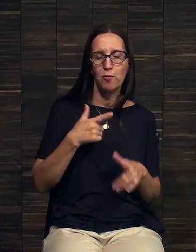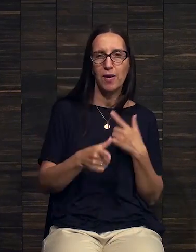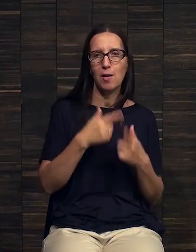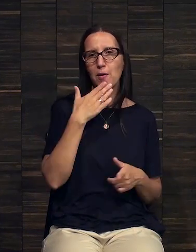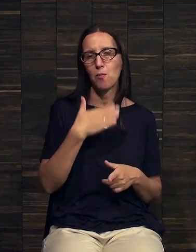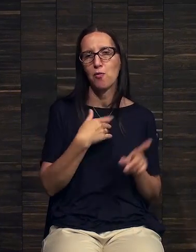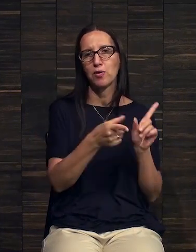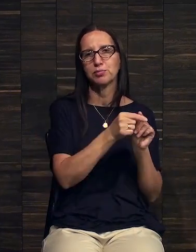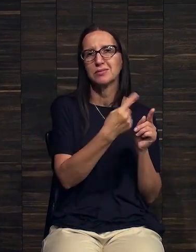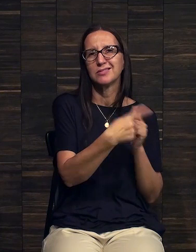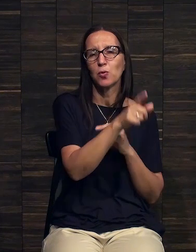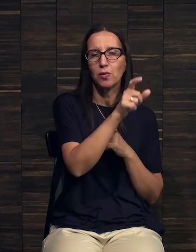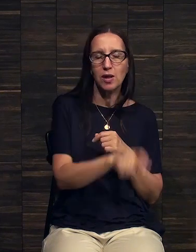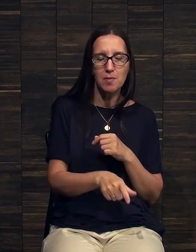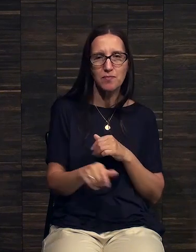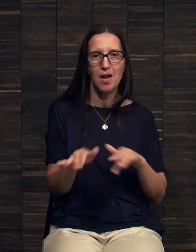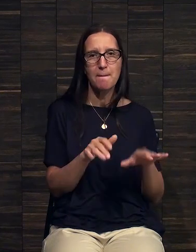love,